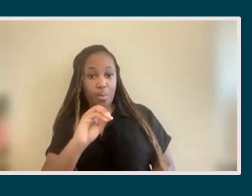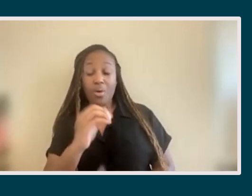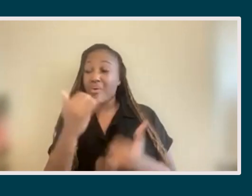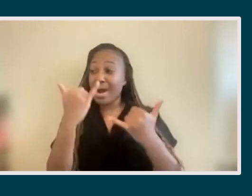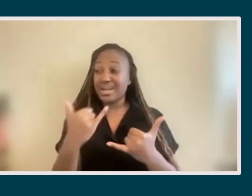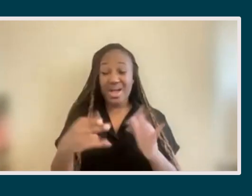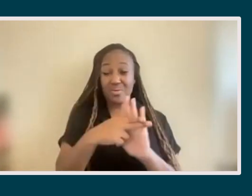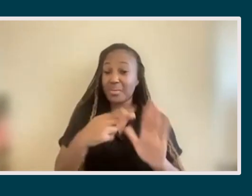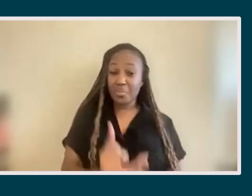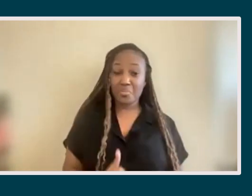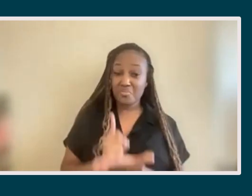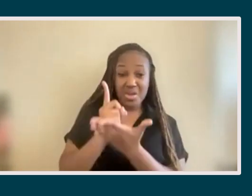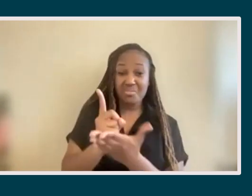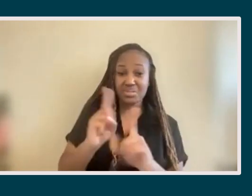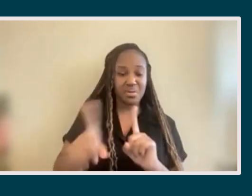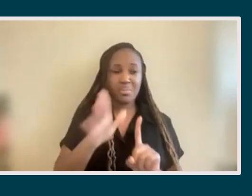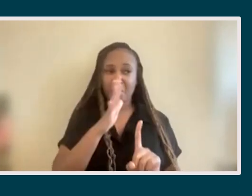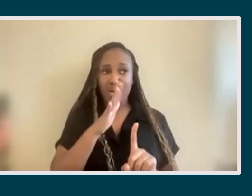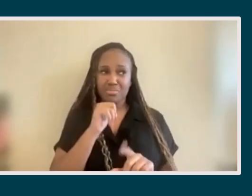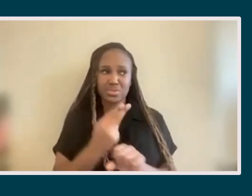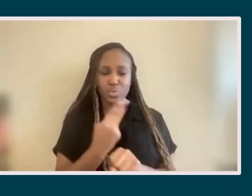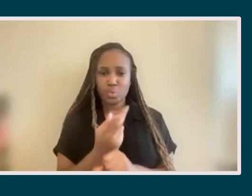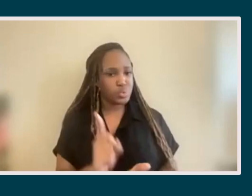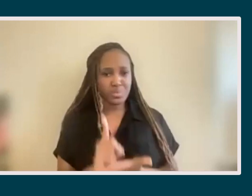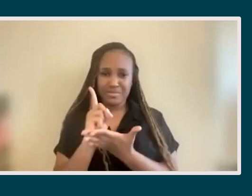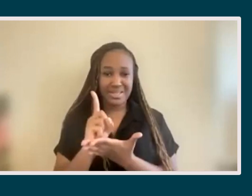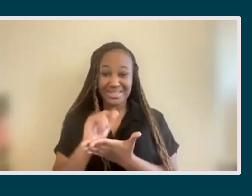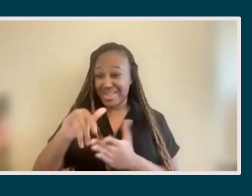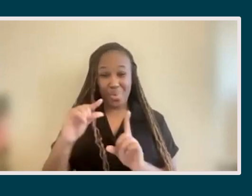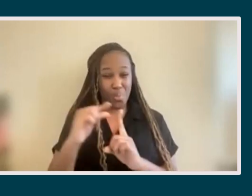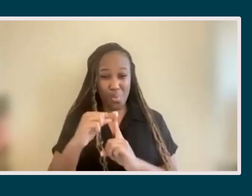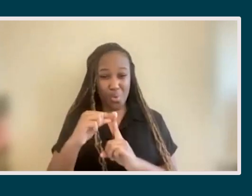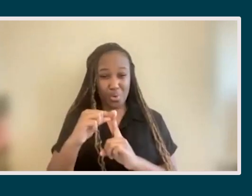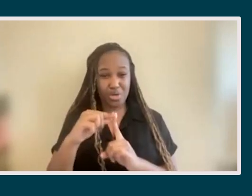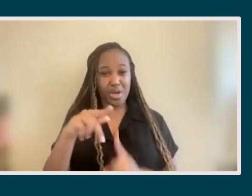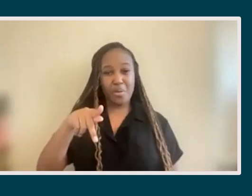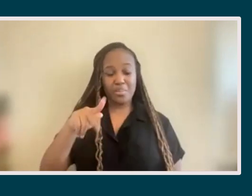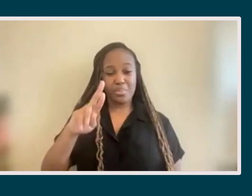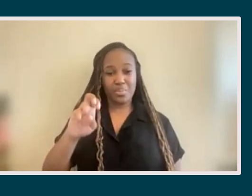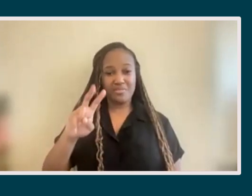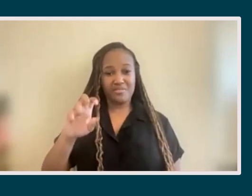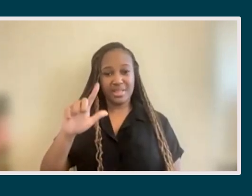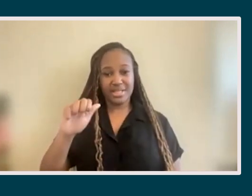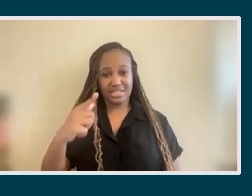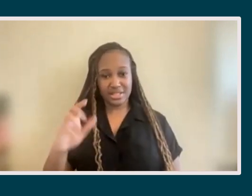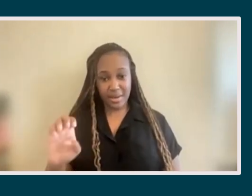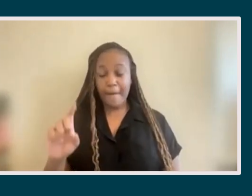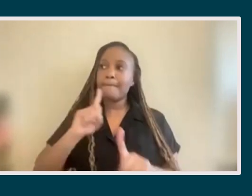privilege. That's not a word she would have known, but that she noticed and she said